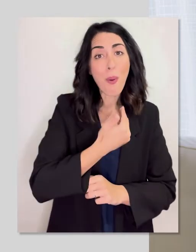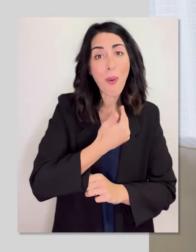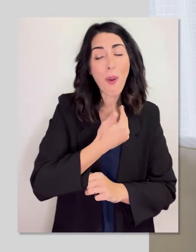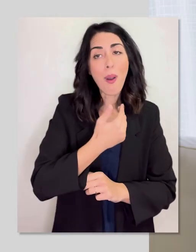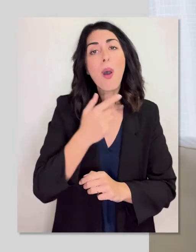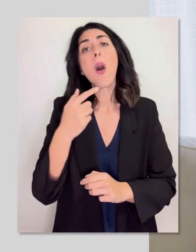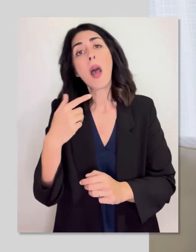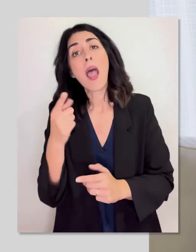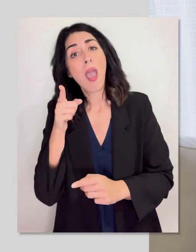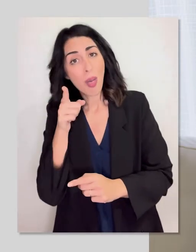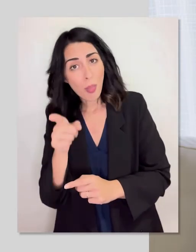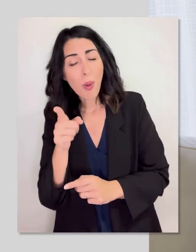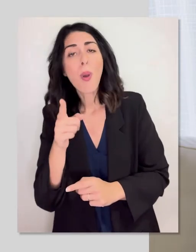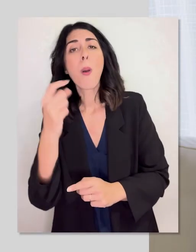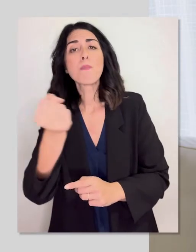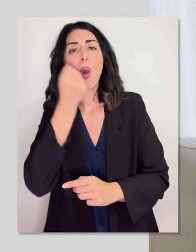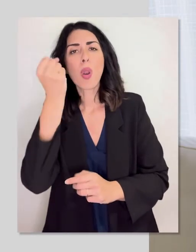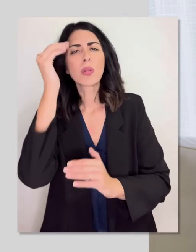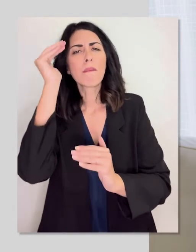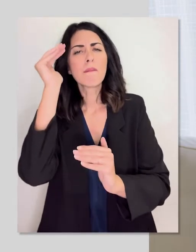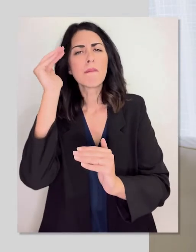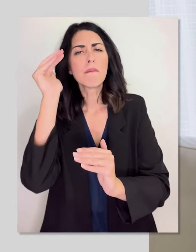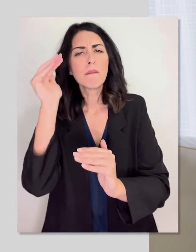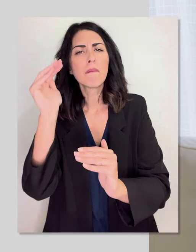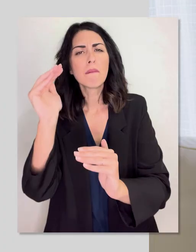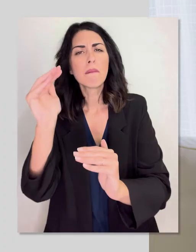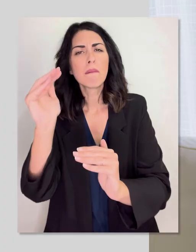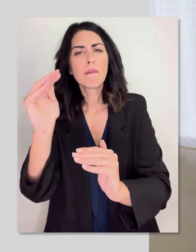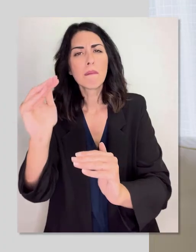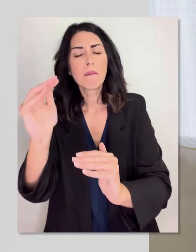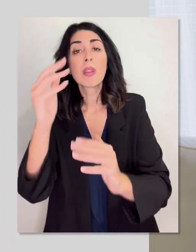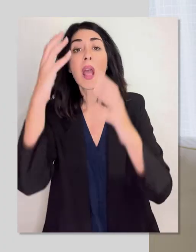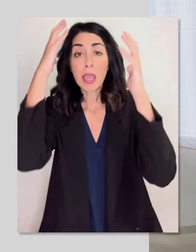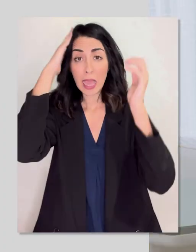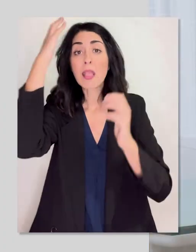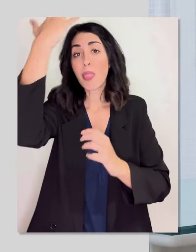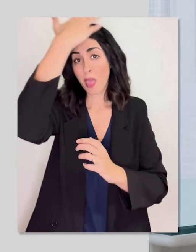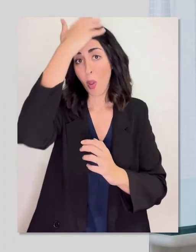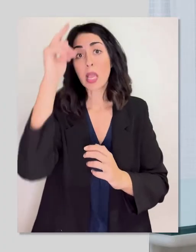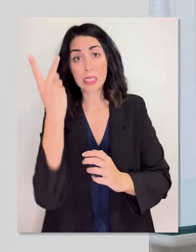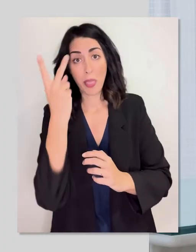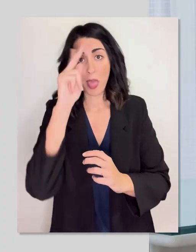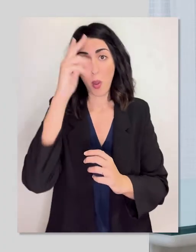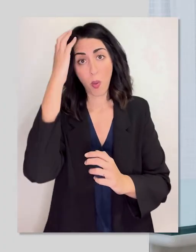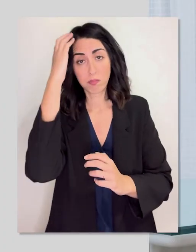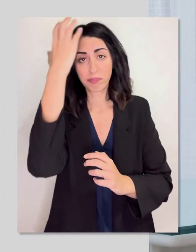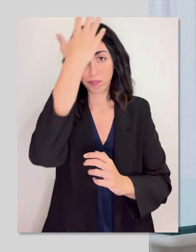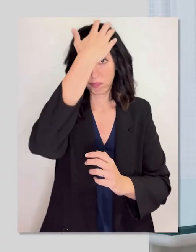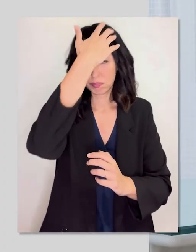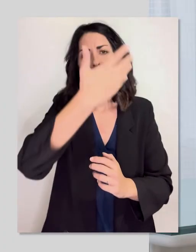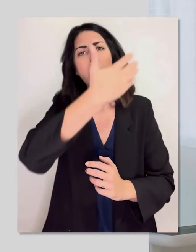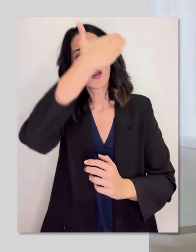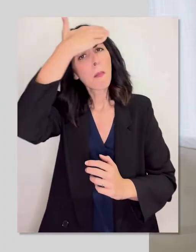in the forehead or across the eyes or in the front, sometimes the back. It doesn't usually